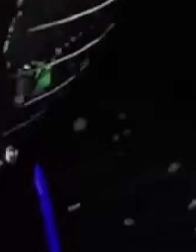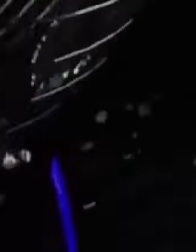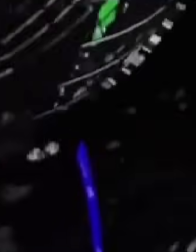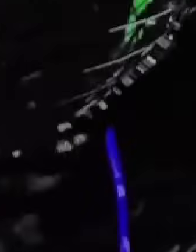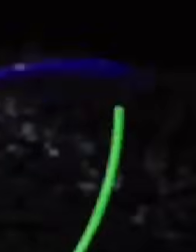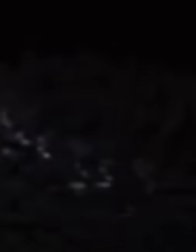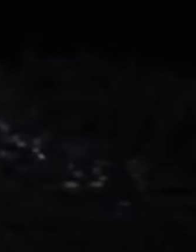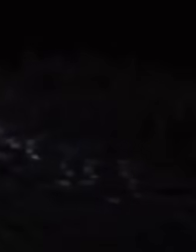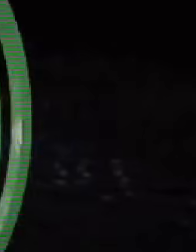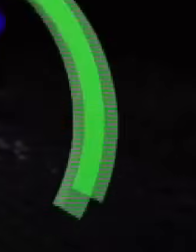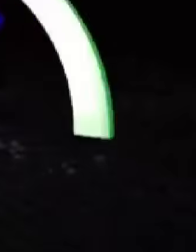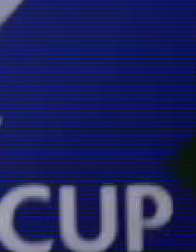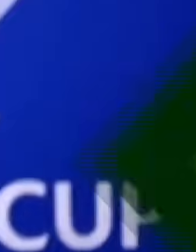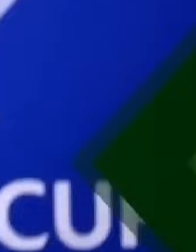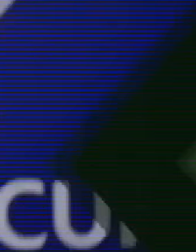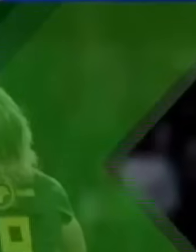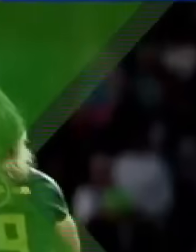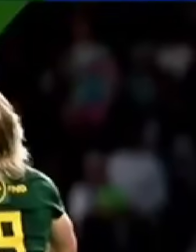ariye